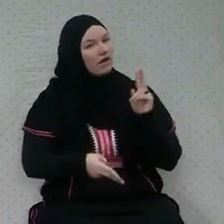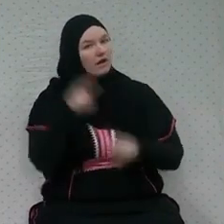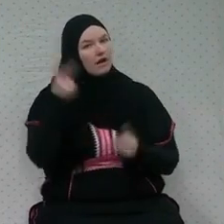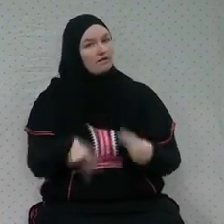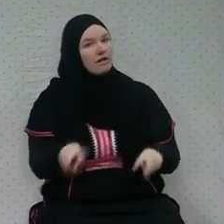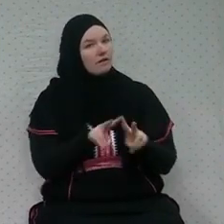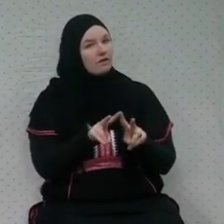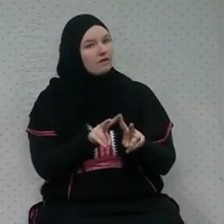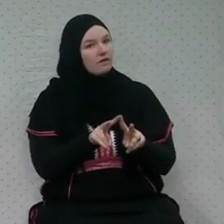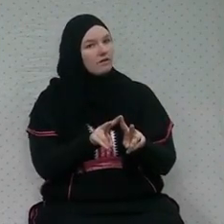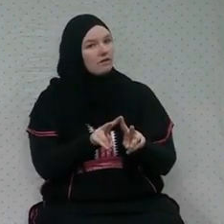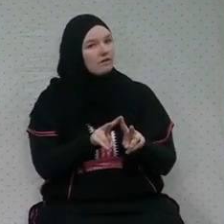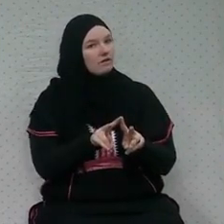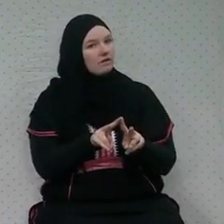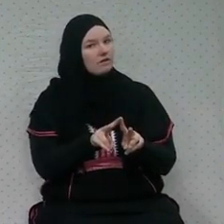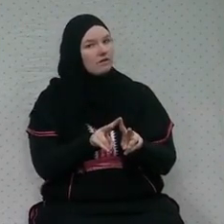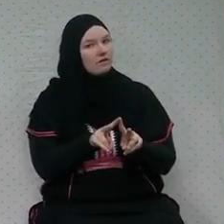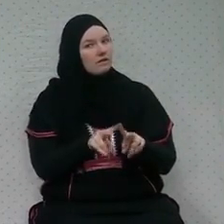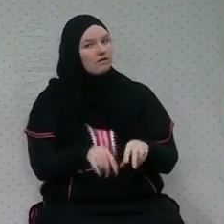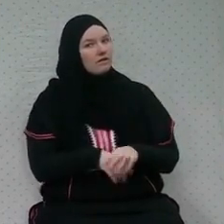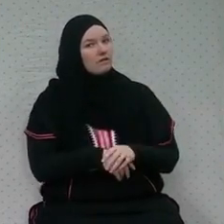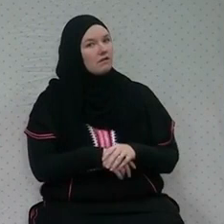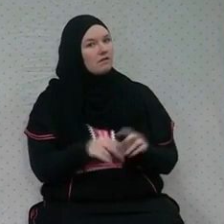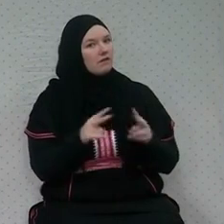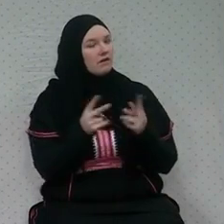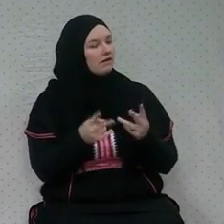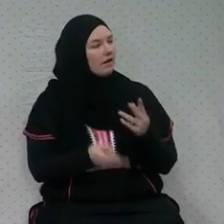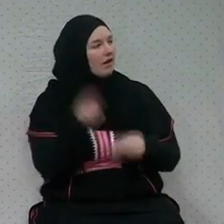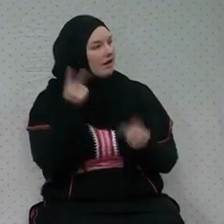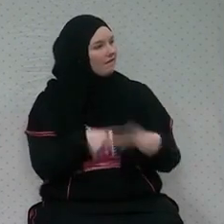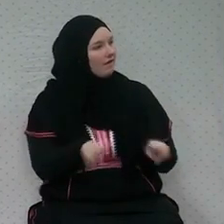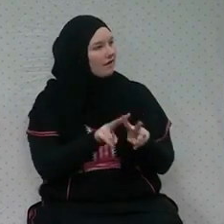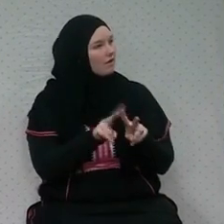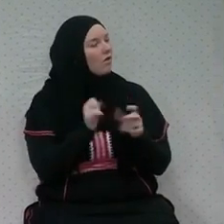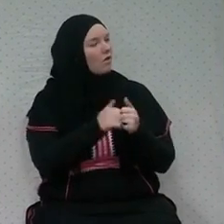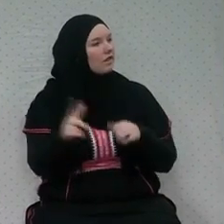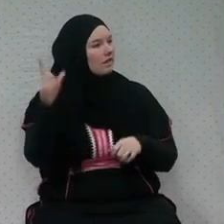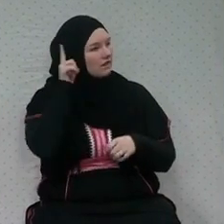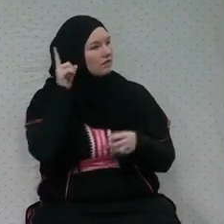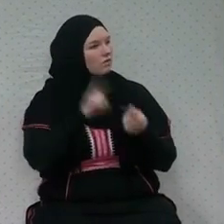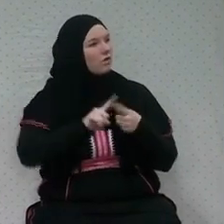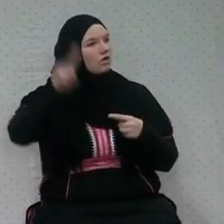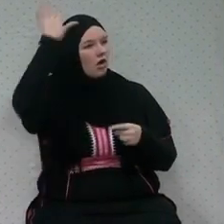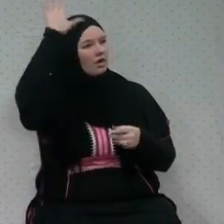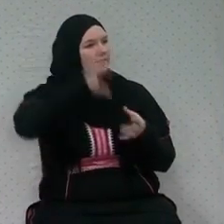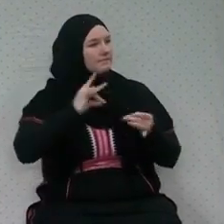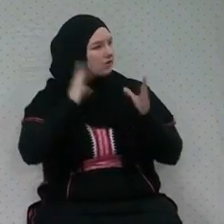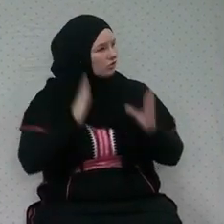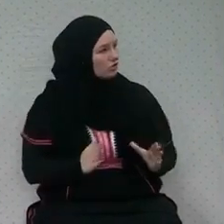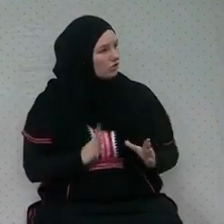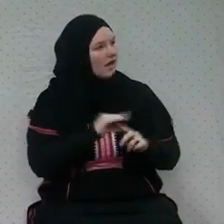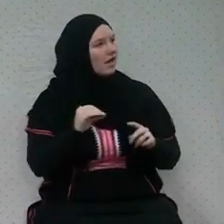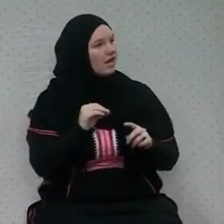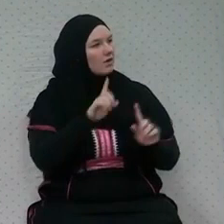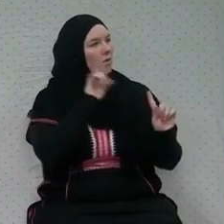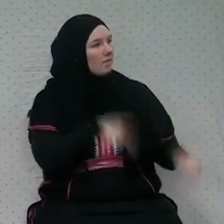our love of the Prophet sallallahu alaihi wasallam. Very high value on listening to Allah and His Messenger and obeying